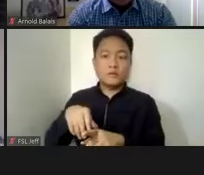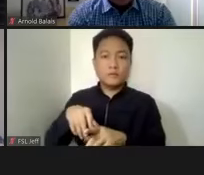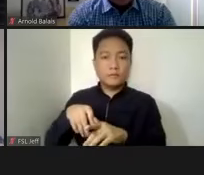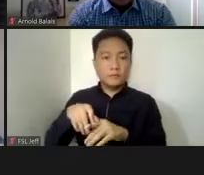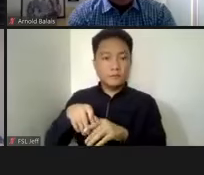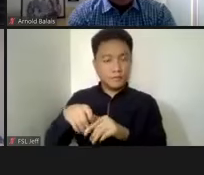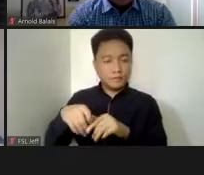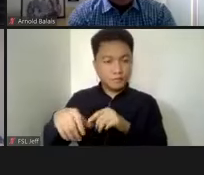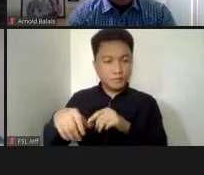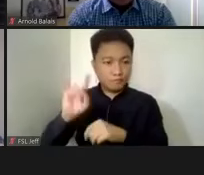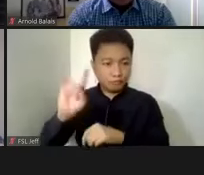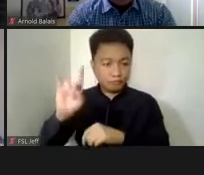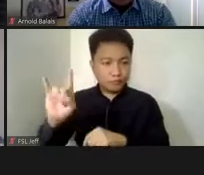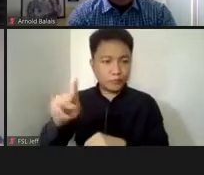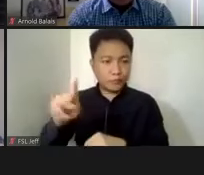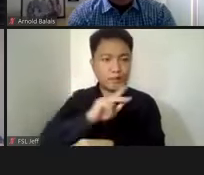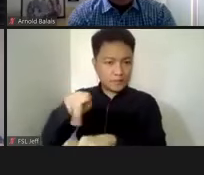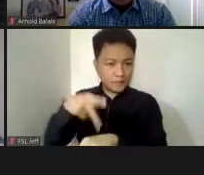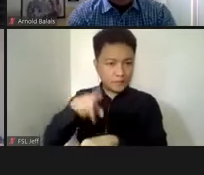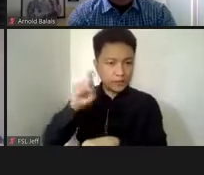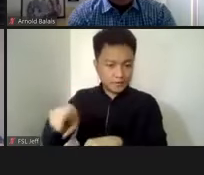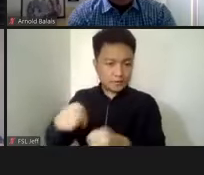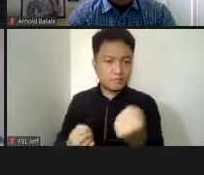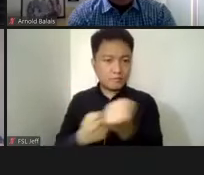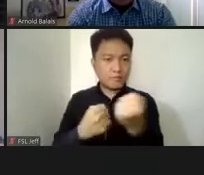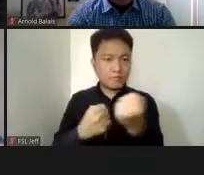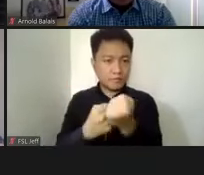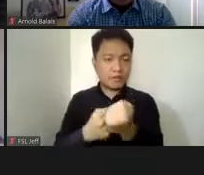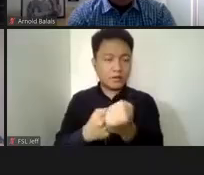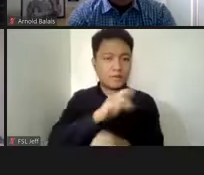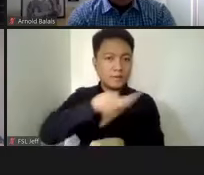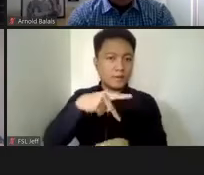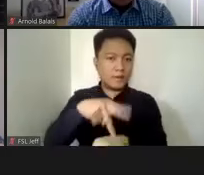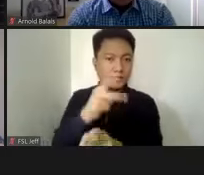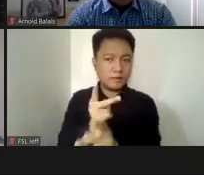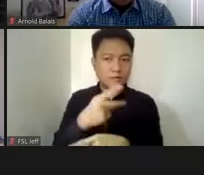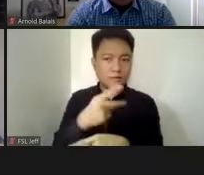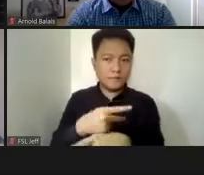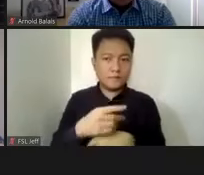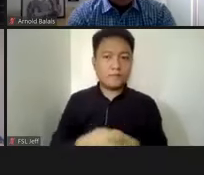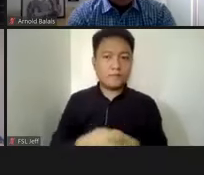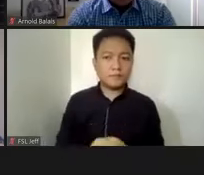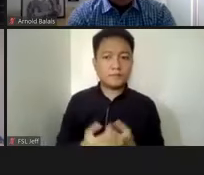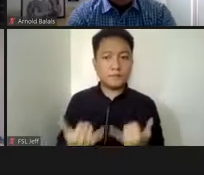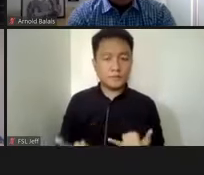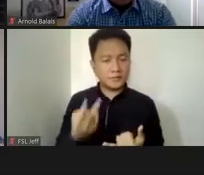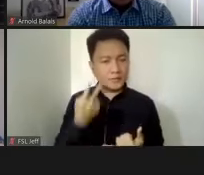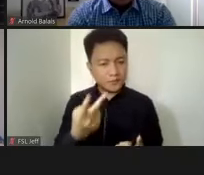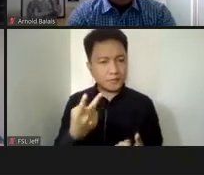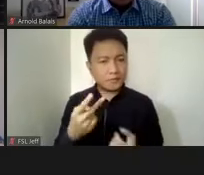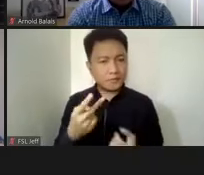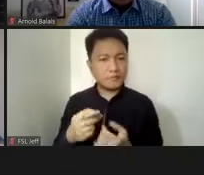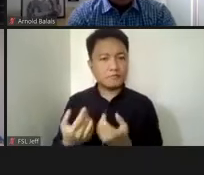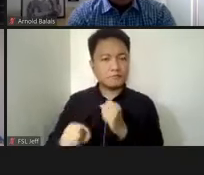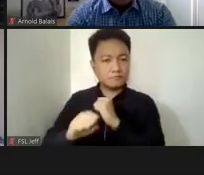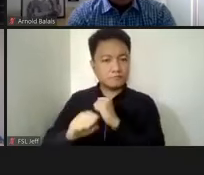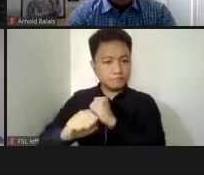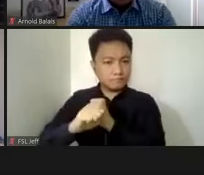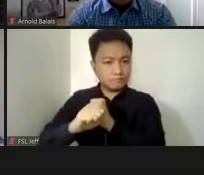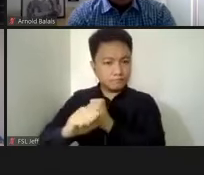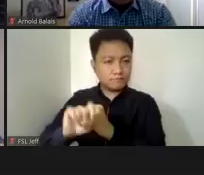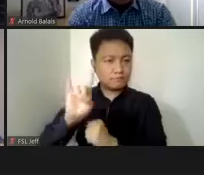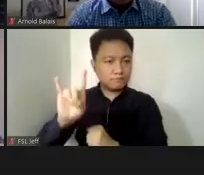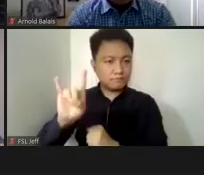can see that social media is helping. So thank you so much. Now we go back to Mr. Jeff Tarayao. In the